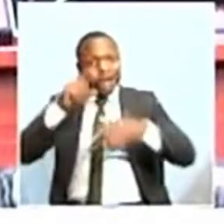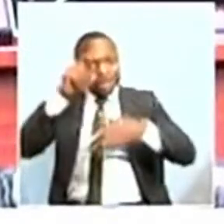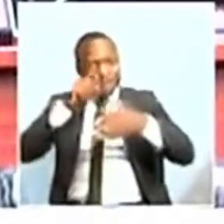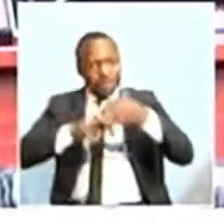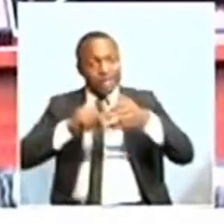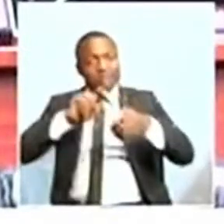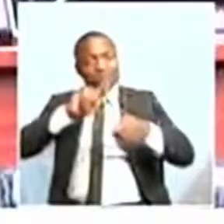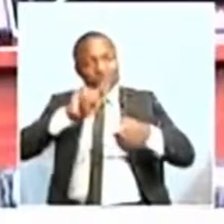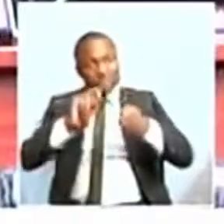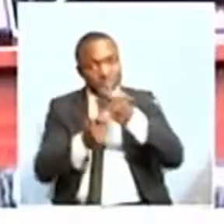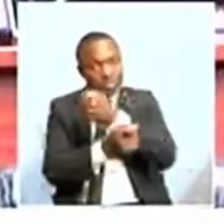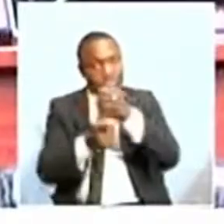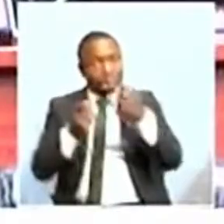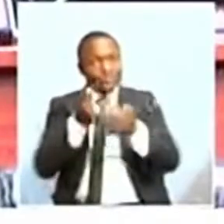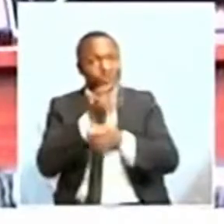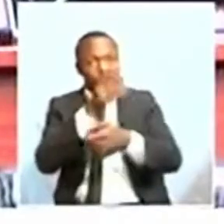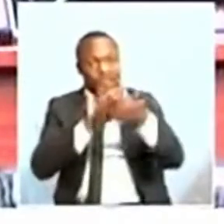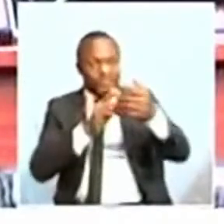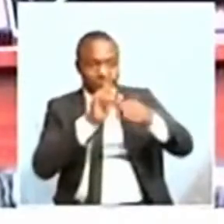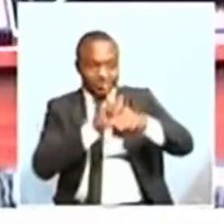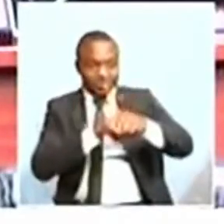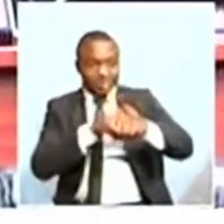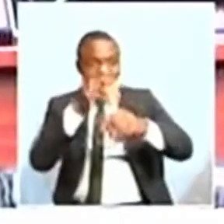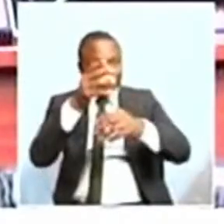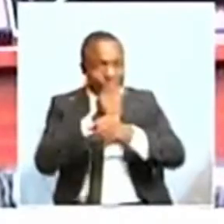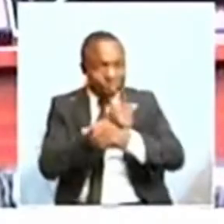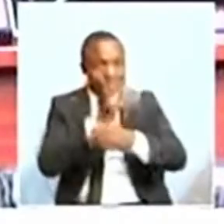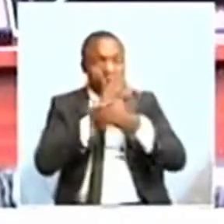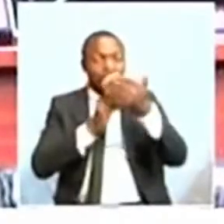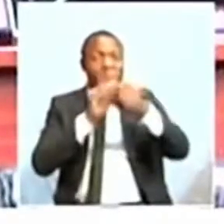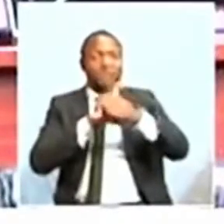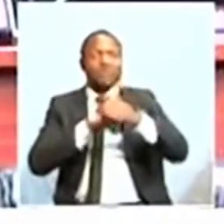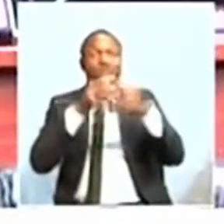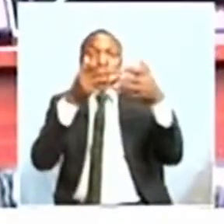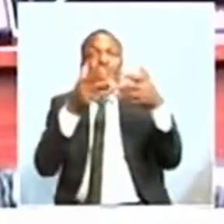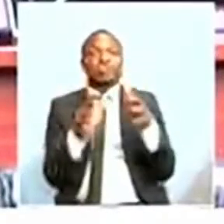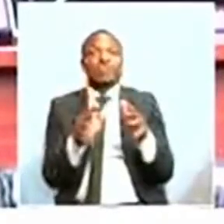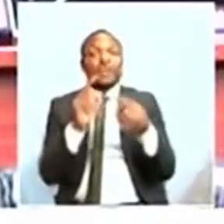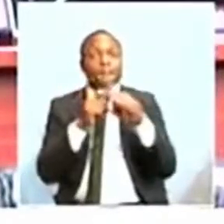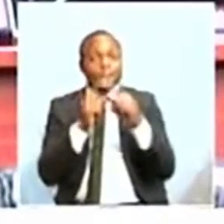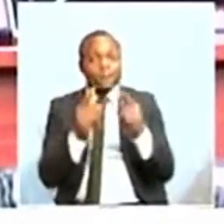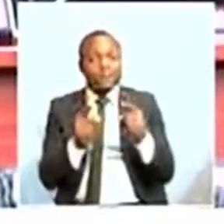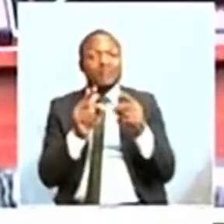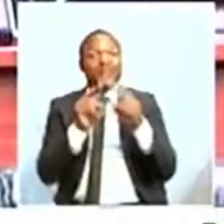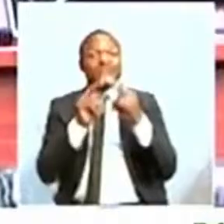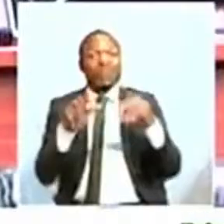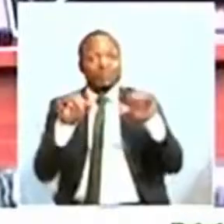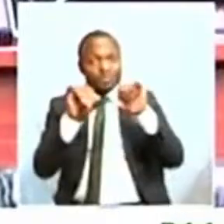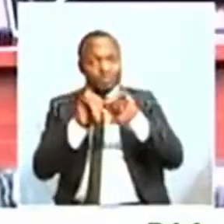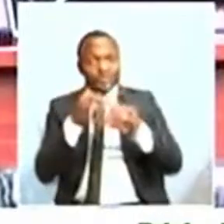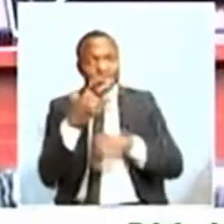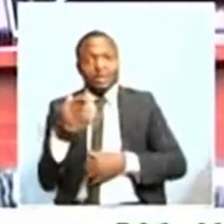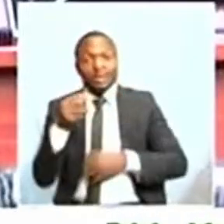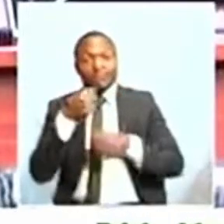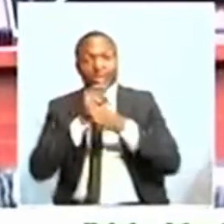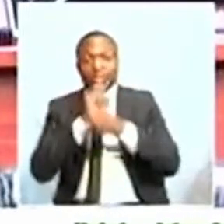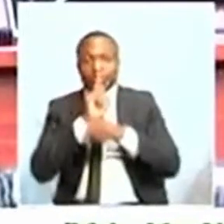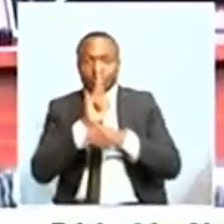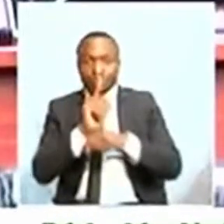that sometimes you gain, sometimes you lose. But the most important thing is to